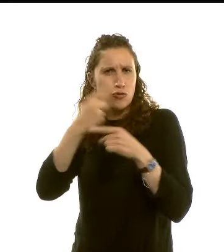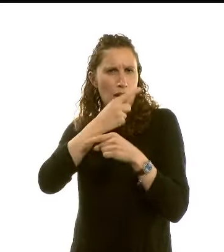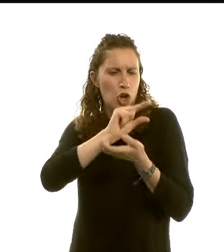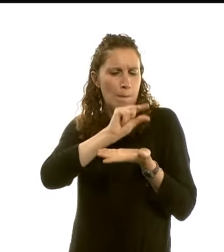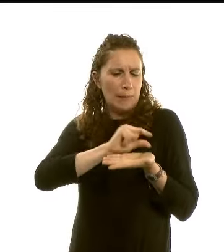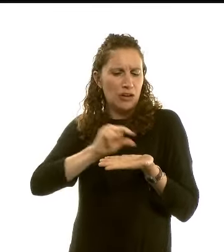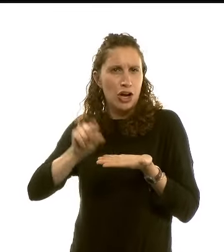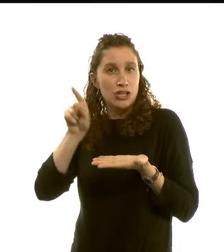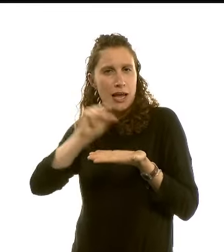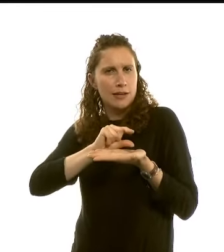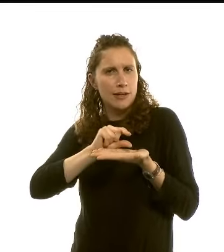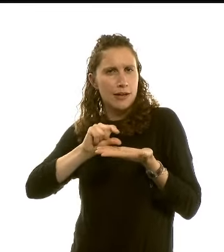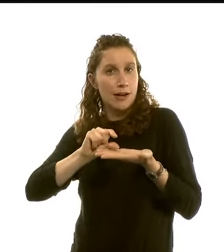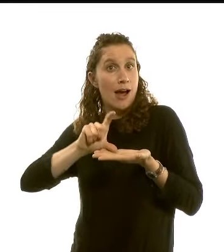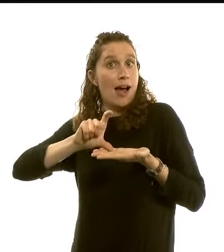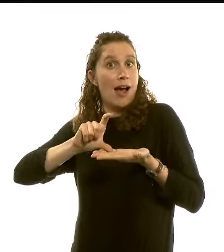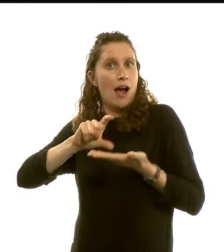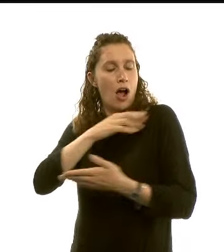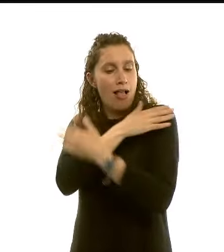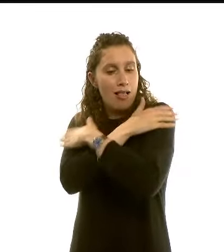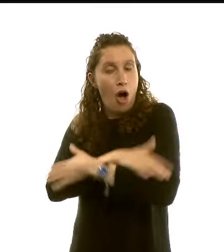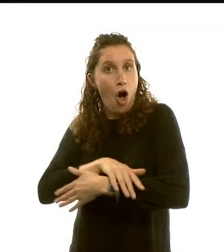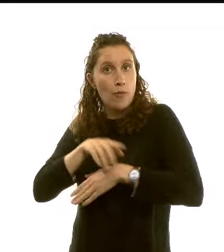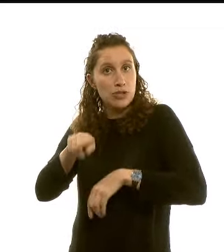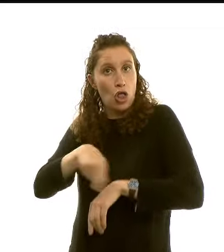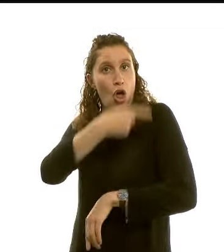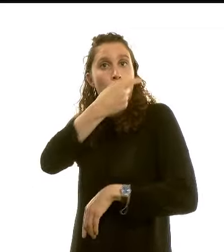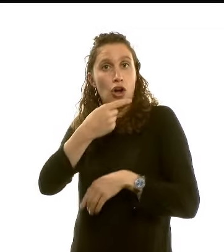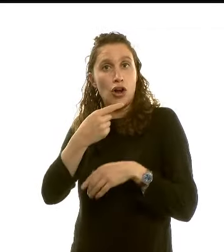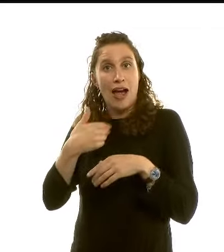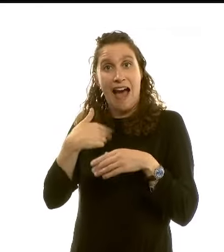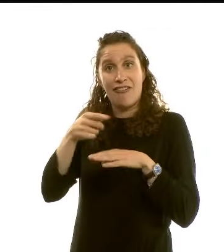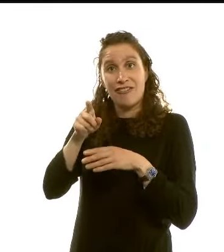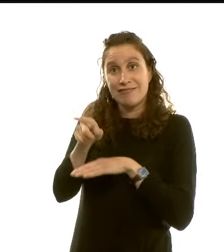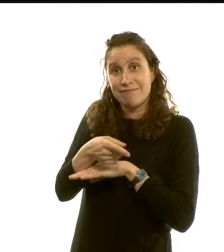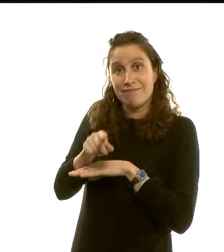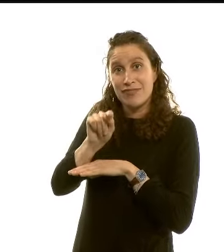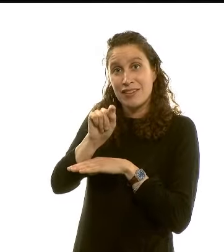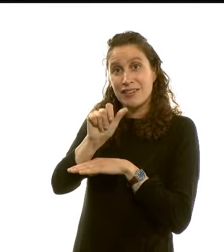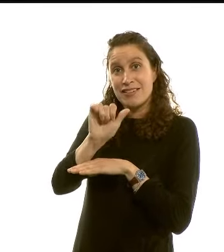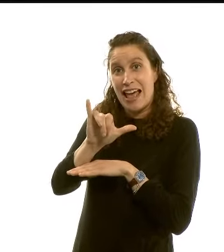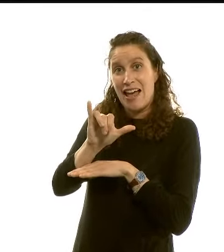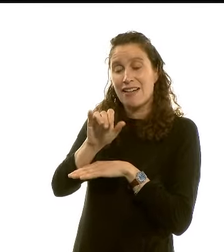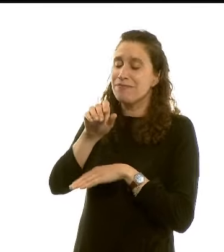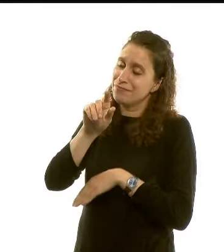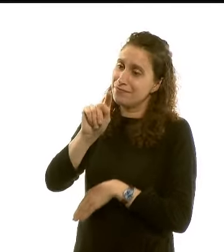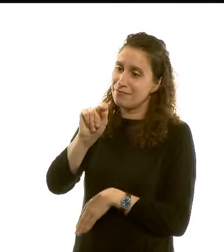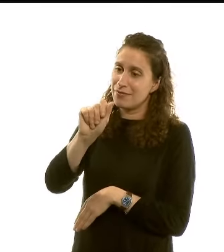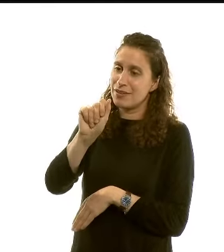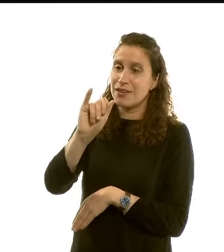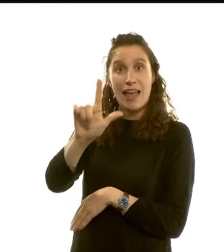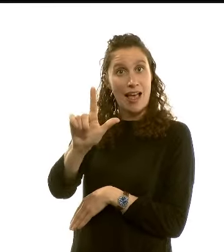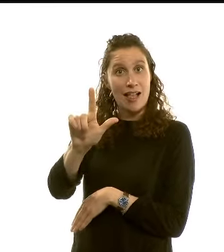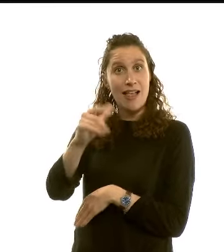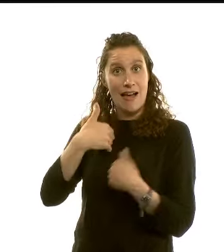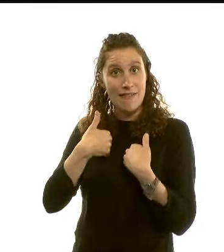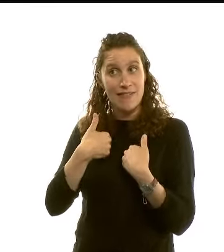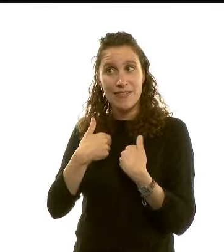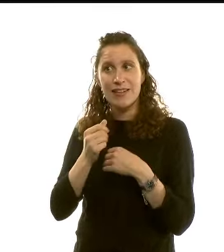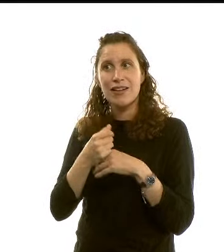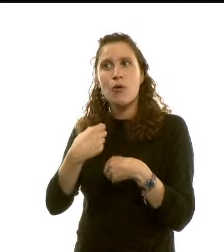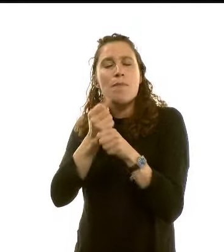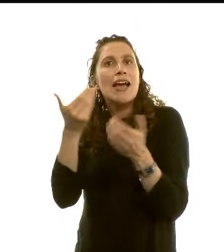regular minifigure. They have longer arms, longer legs, as well as a tail. We also made a new head just to better capture the